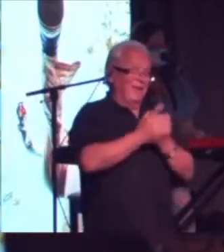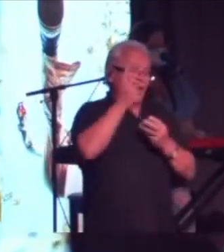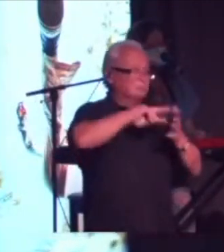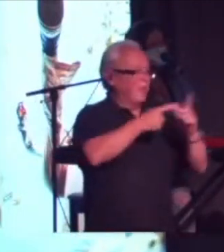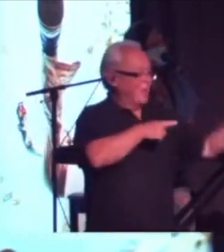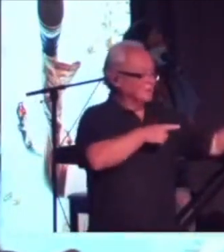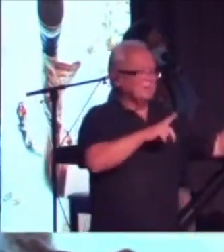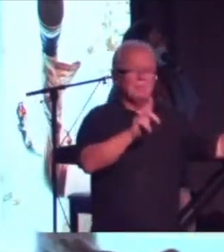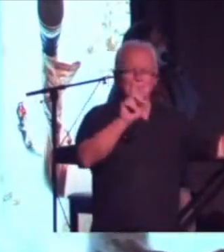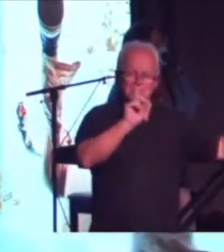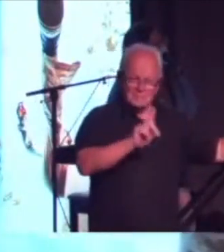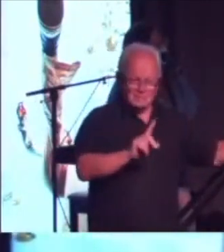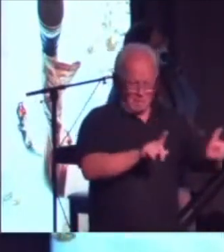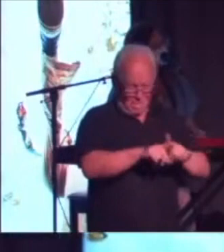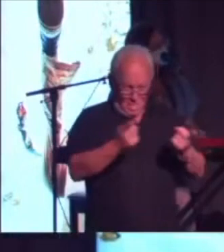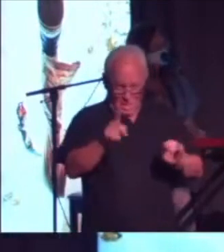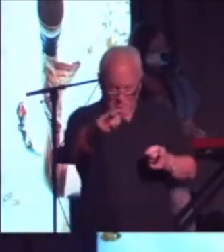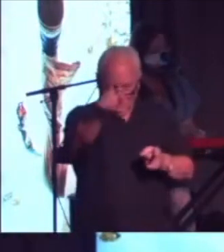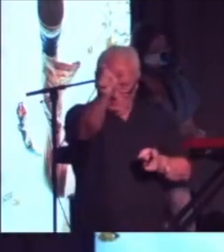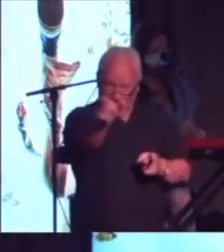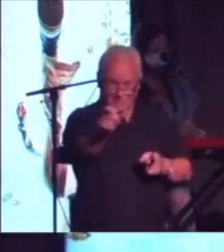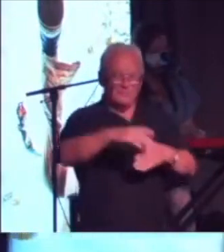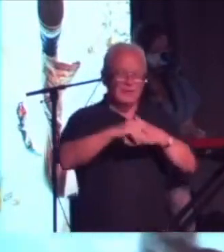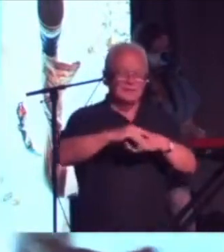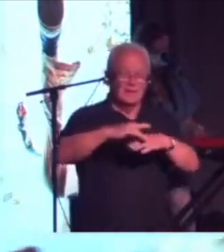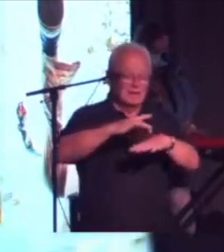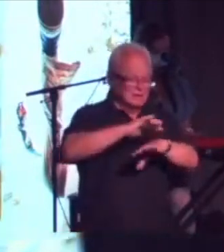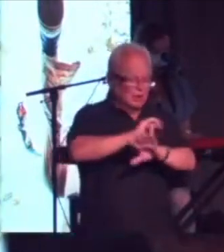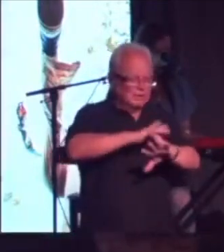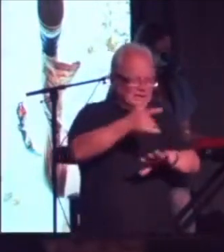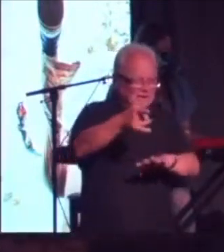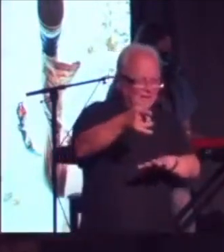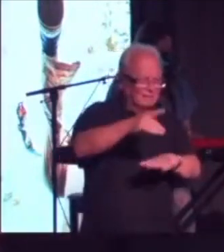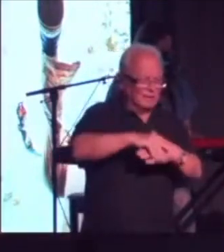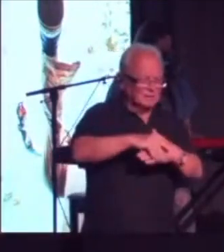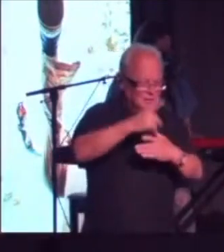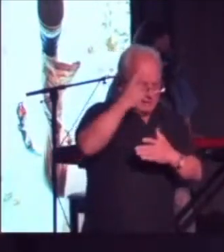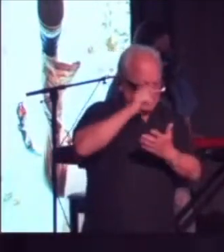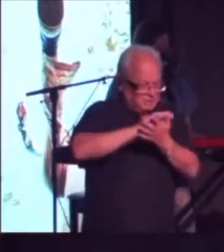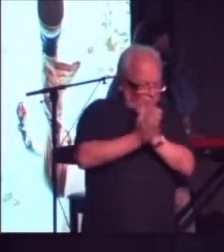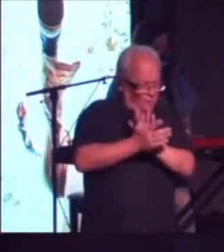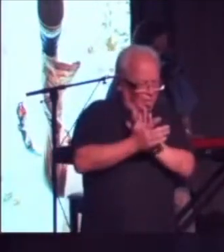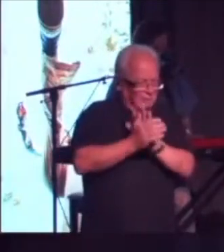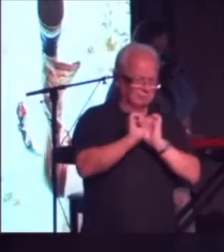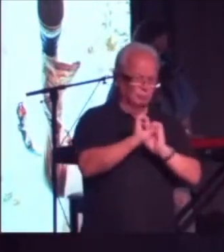Insensitive friends can sabotage where you're going, and they're not friends at all.